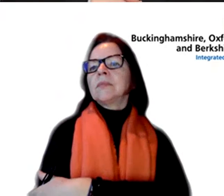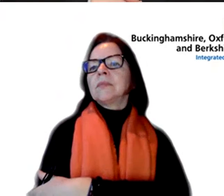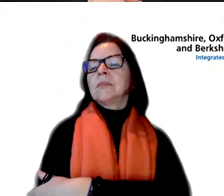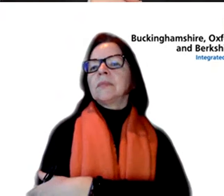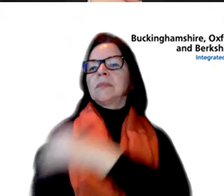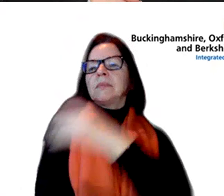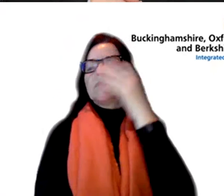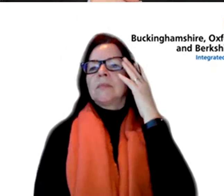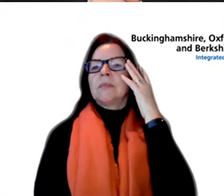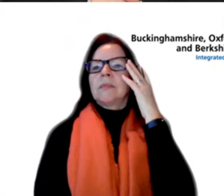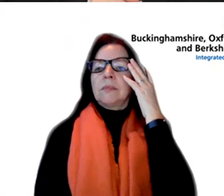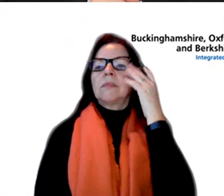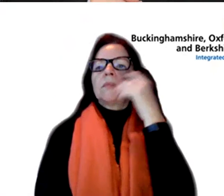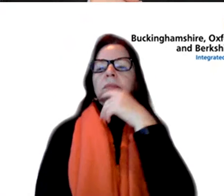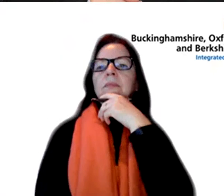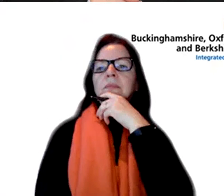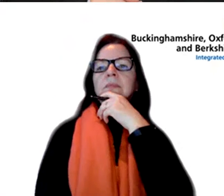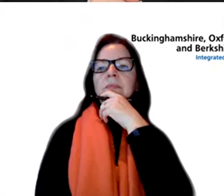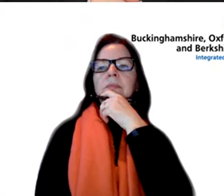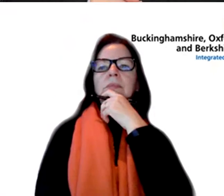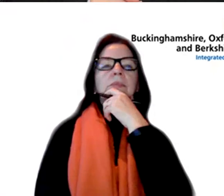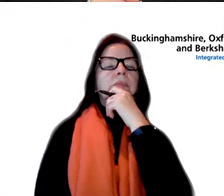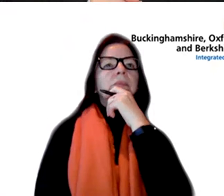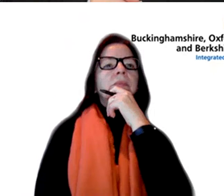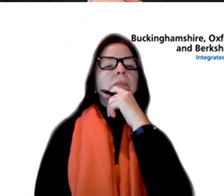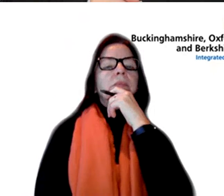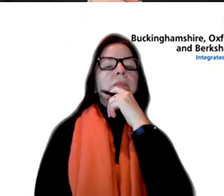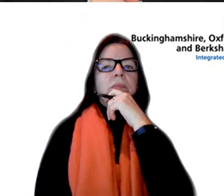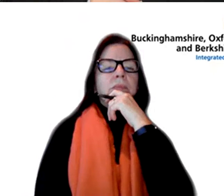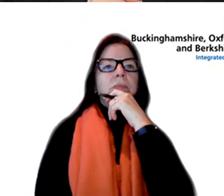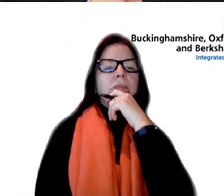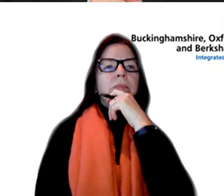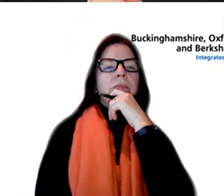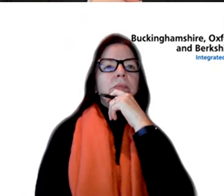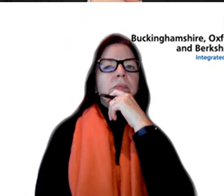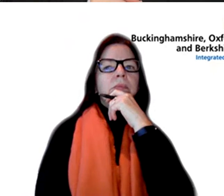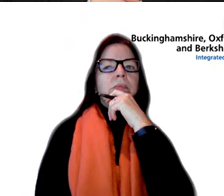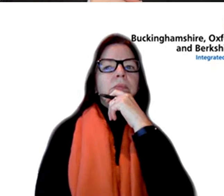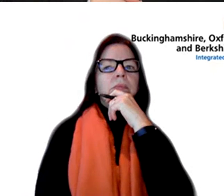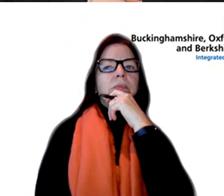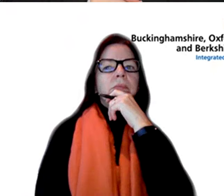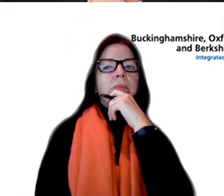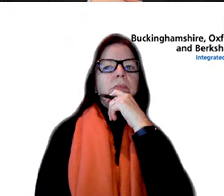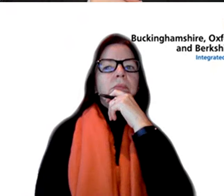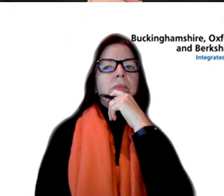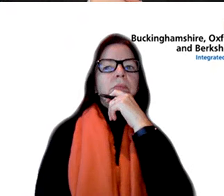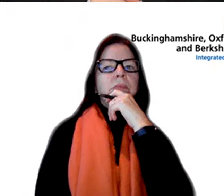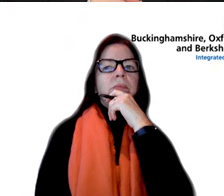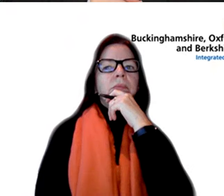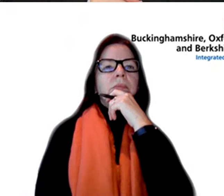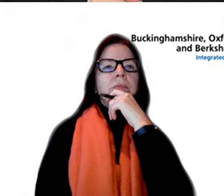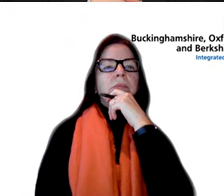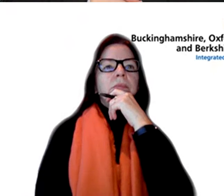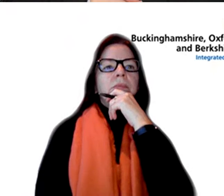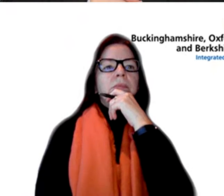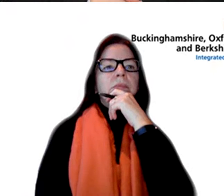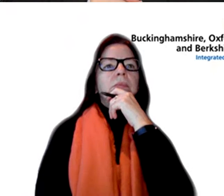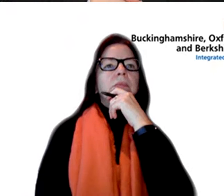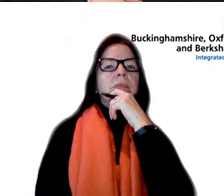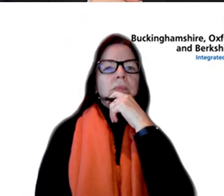going to be like a significant outlay at the start, but the reasons for that is ultimately the